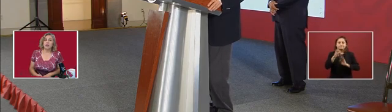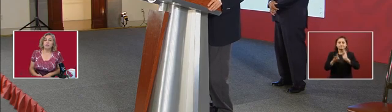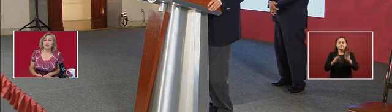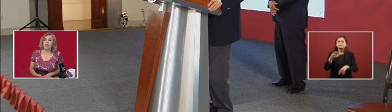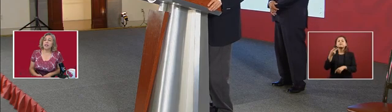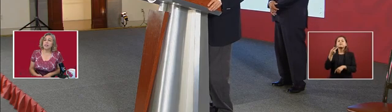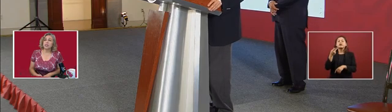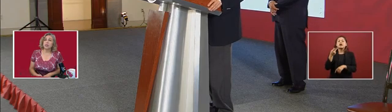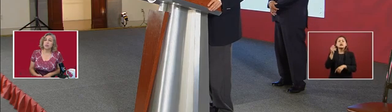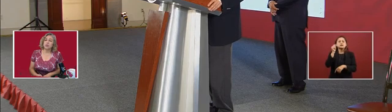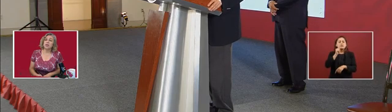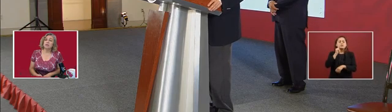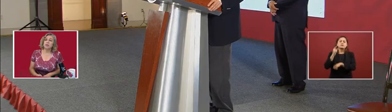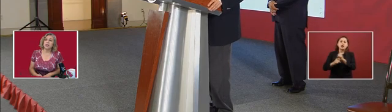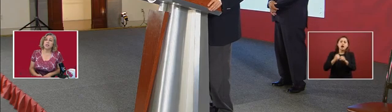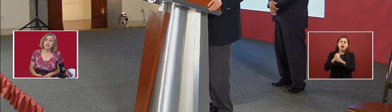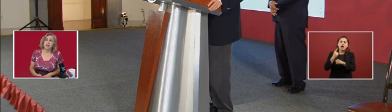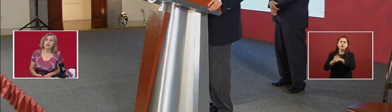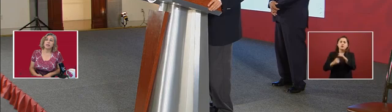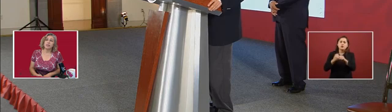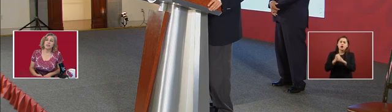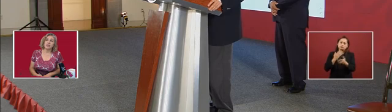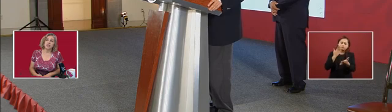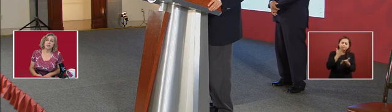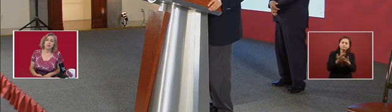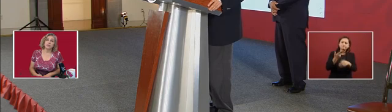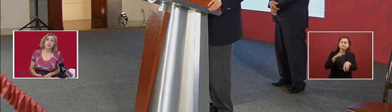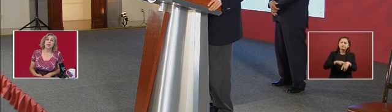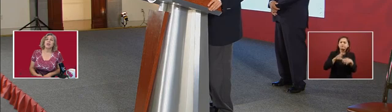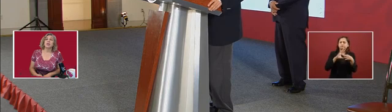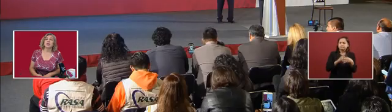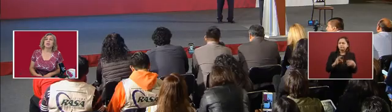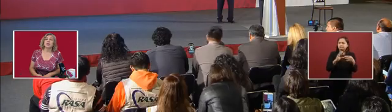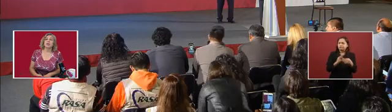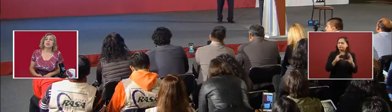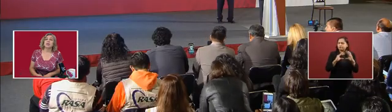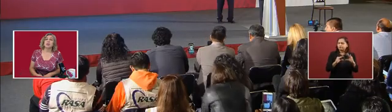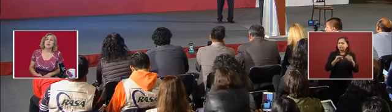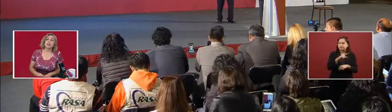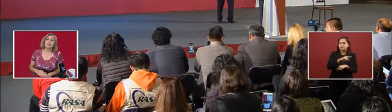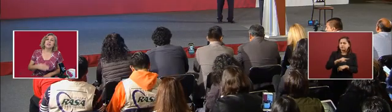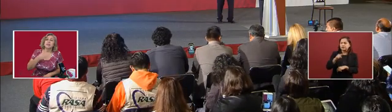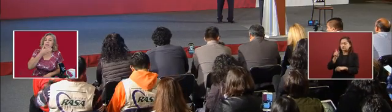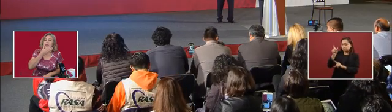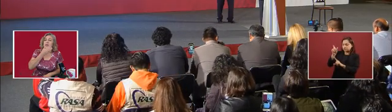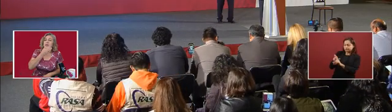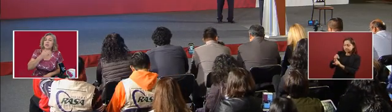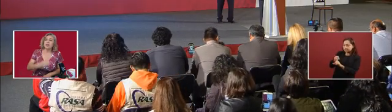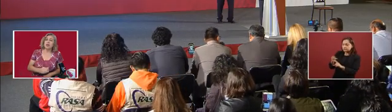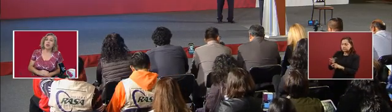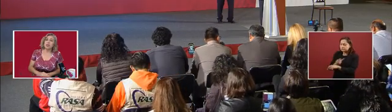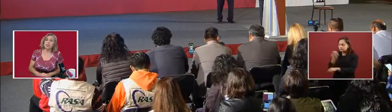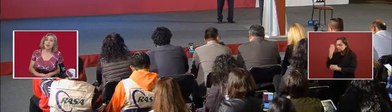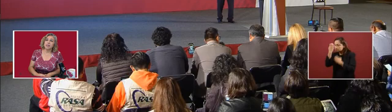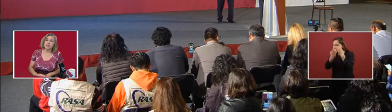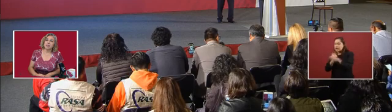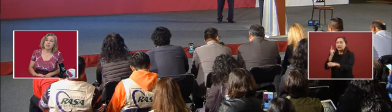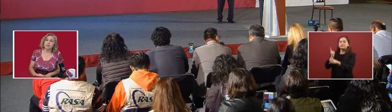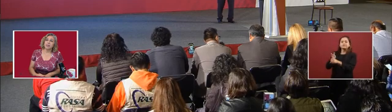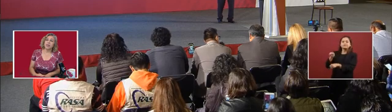Muy tardíamente a las unidades de salud. so they went too late to the health departments or health clinics. Detectar